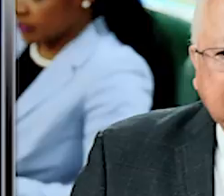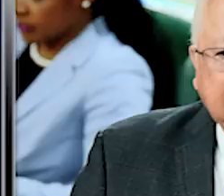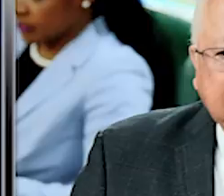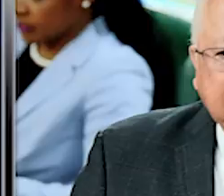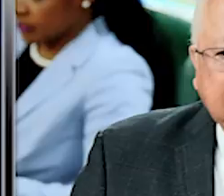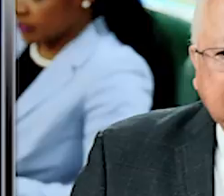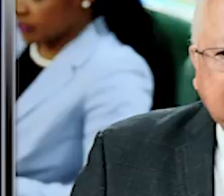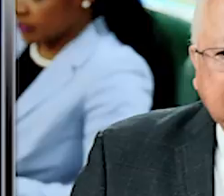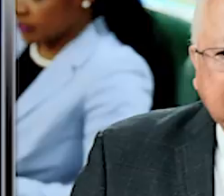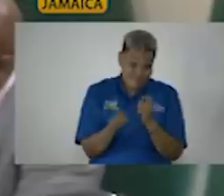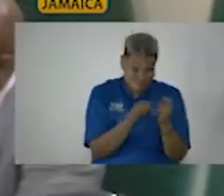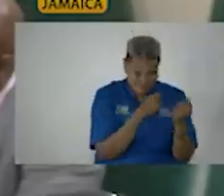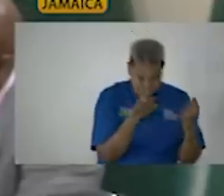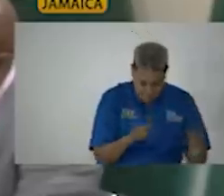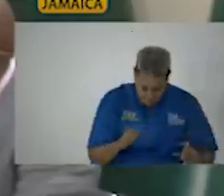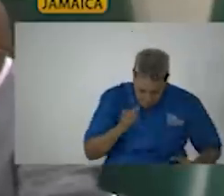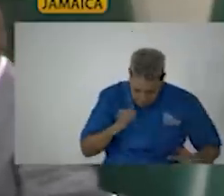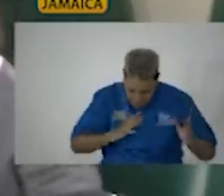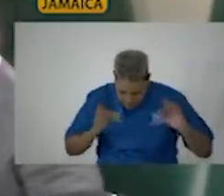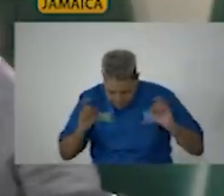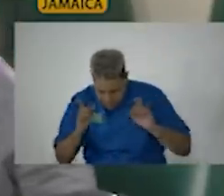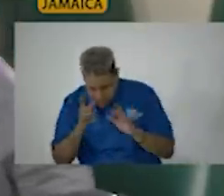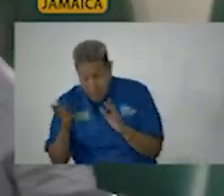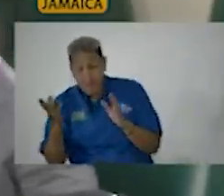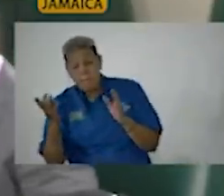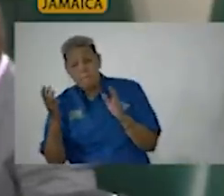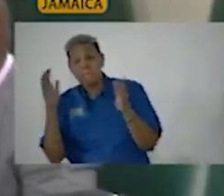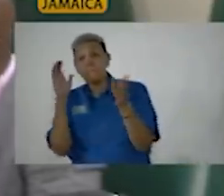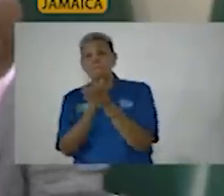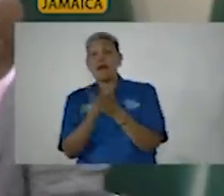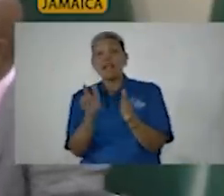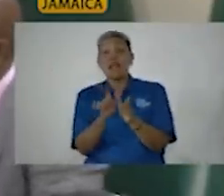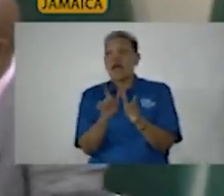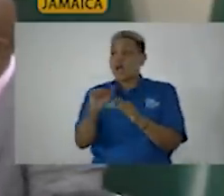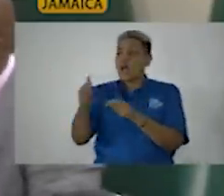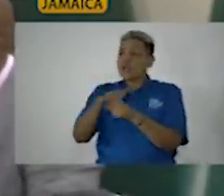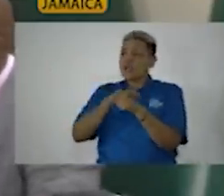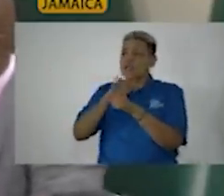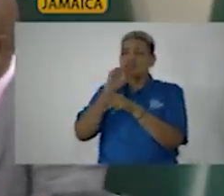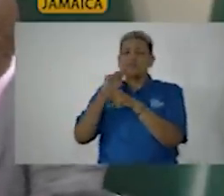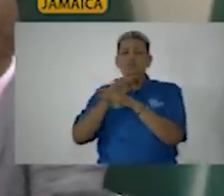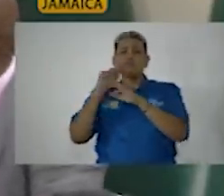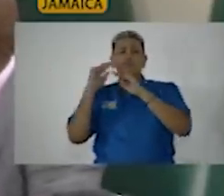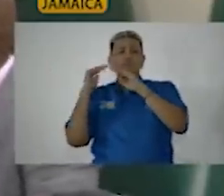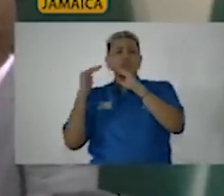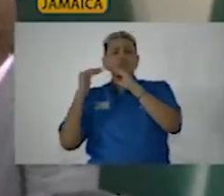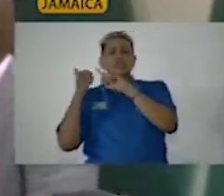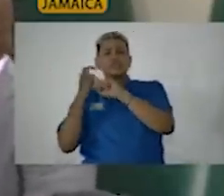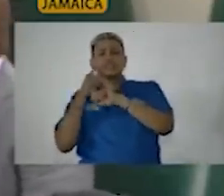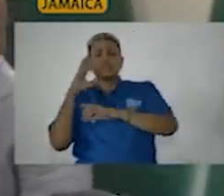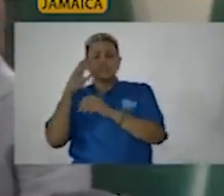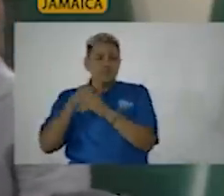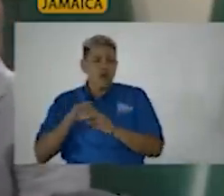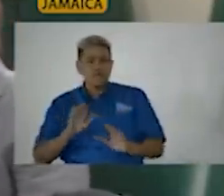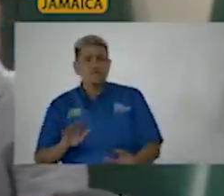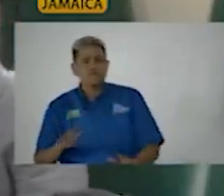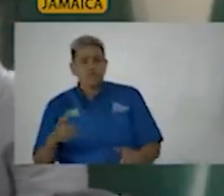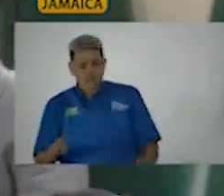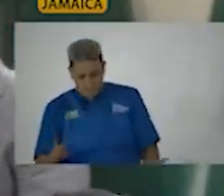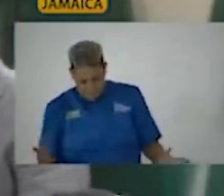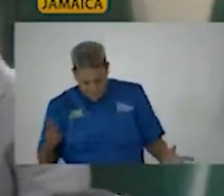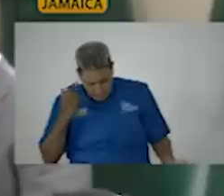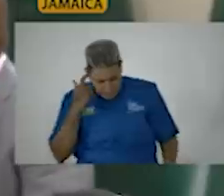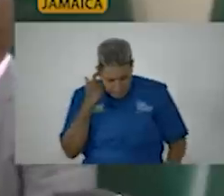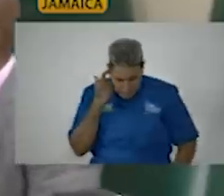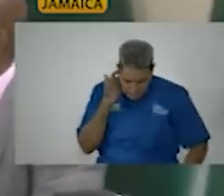permitted in the island. Marriage licenses is another area that the Ministry of Justice is involved with.